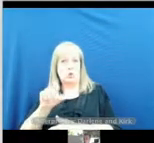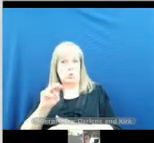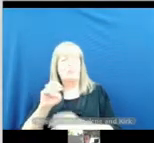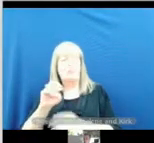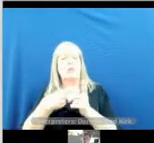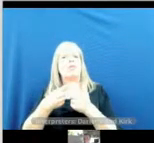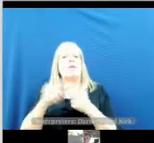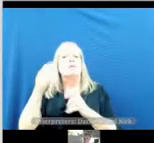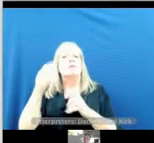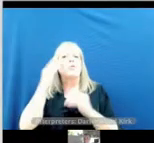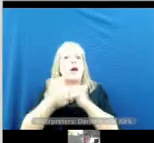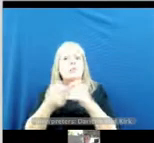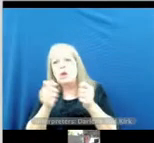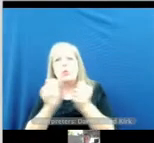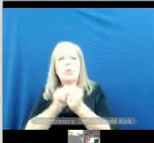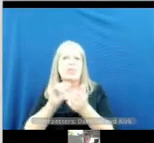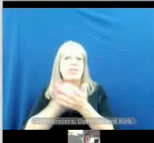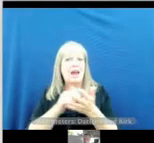resources out there.